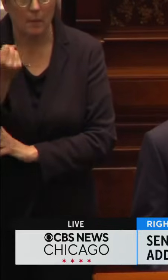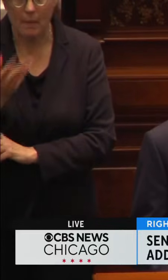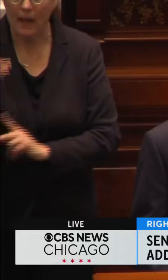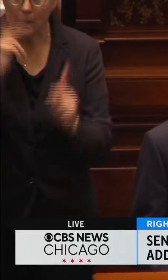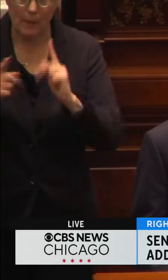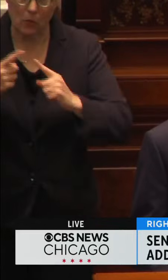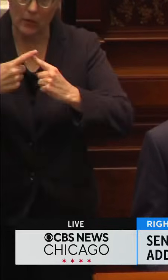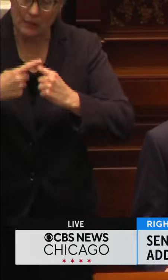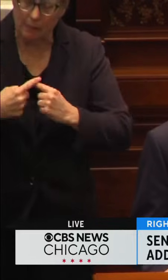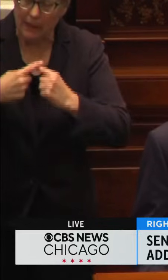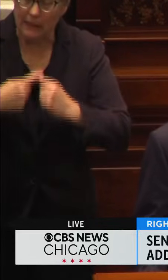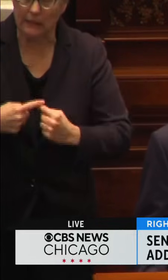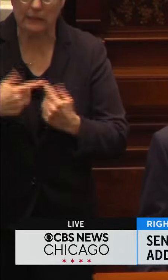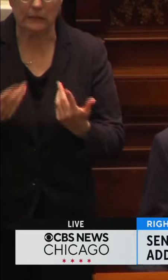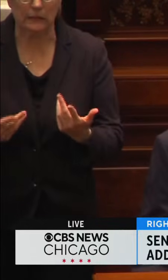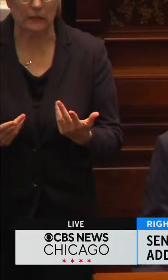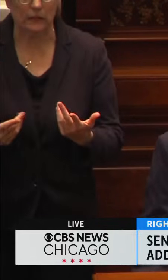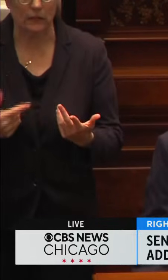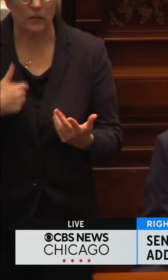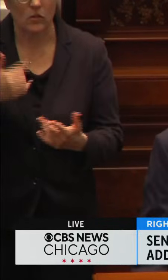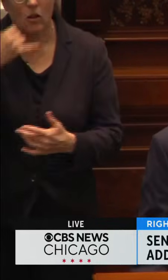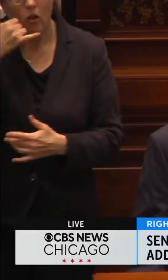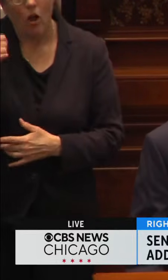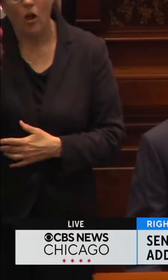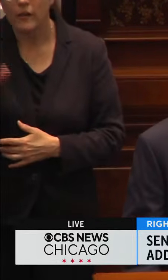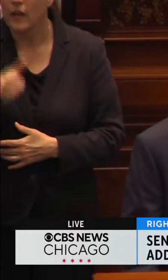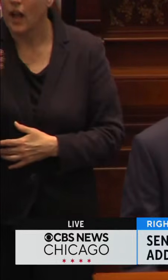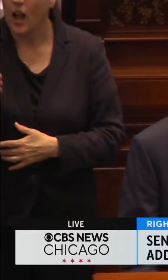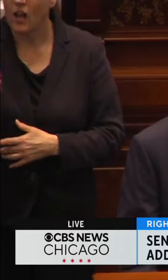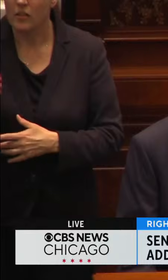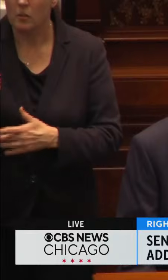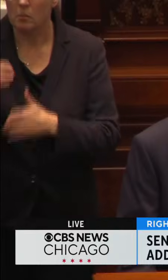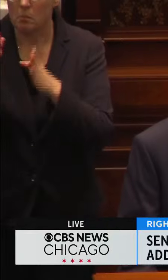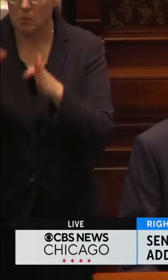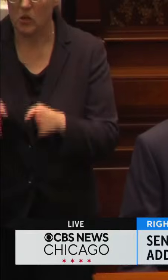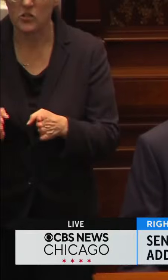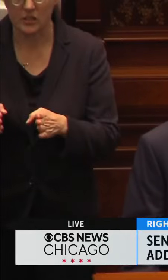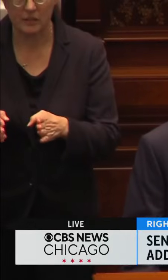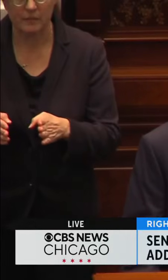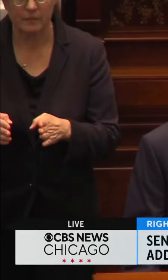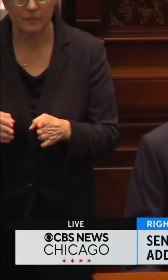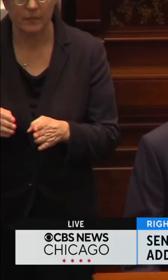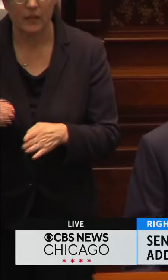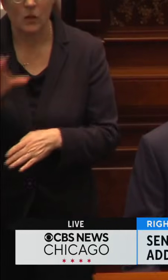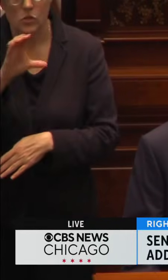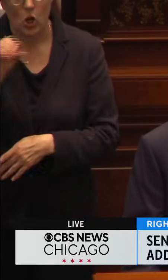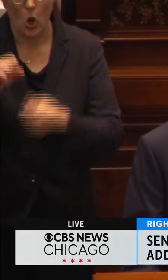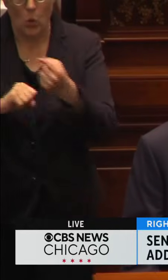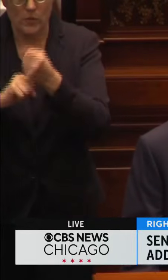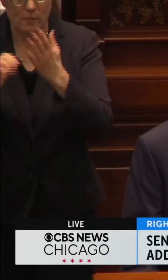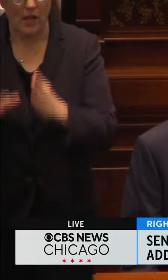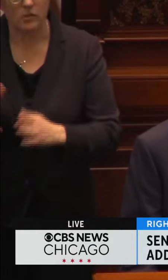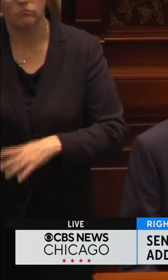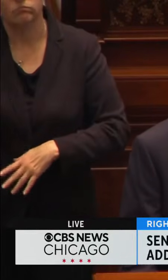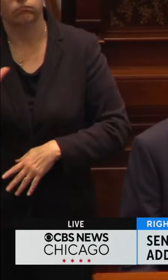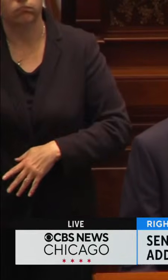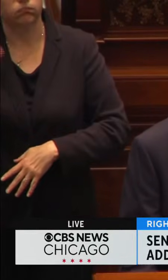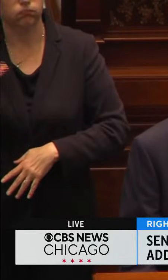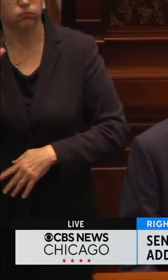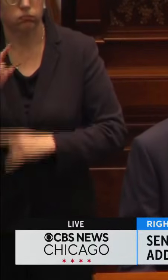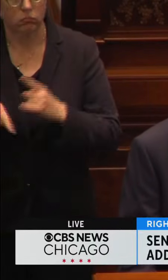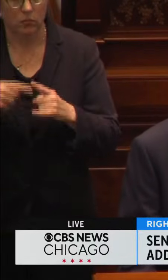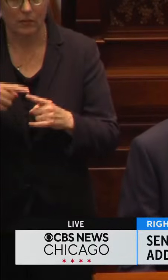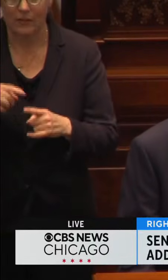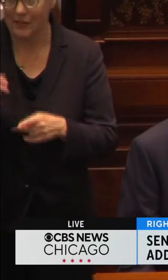this. And so I called a fellow who used to be a colleague of mine in the Senate and was a co-sponsor of the DREAM Act when he was there, by the name of